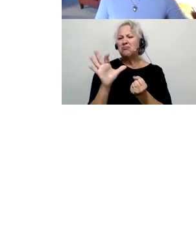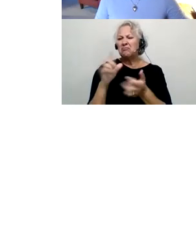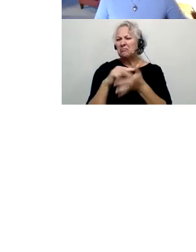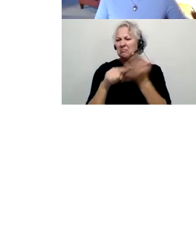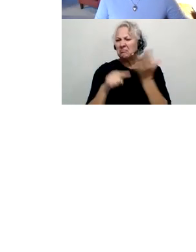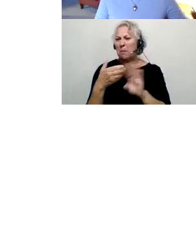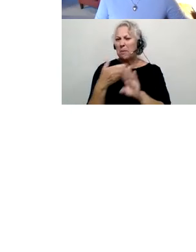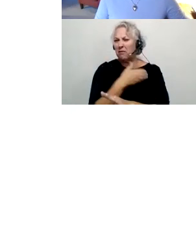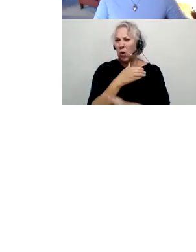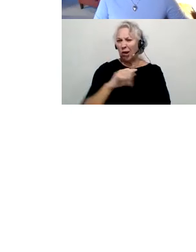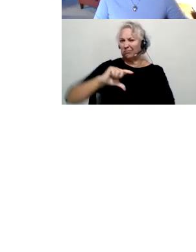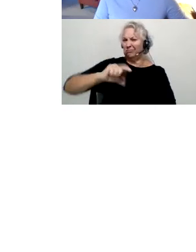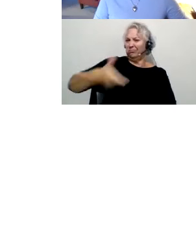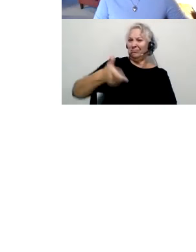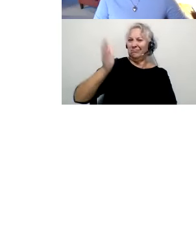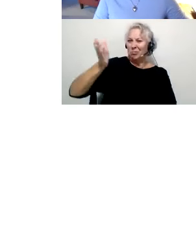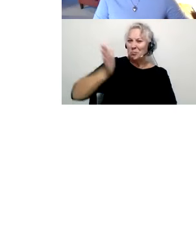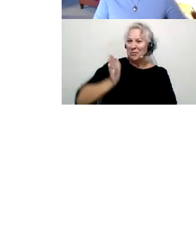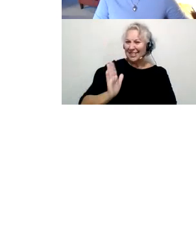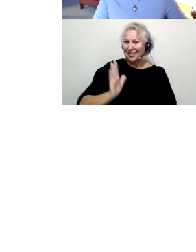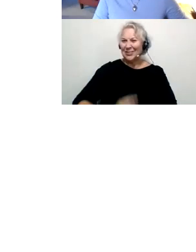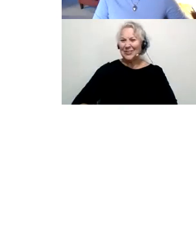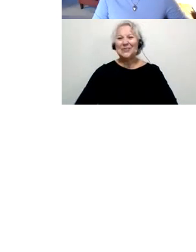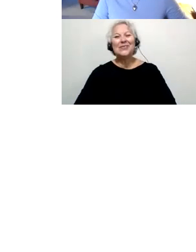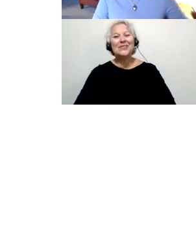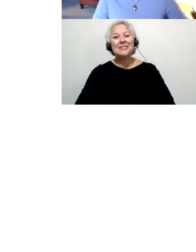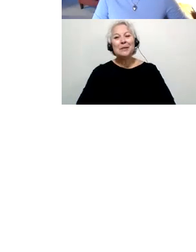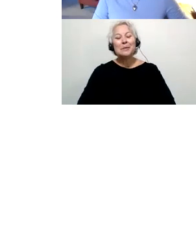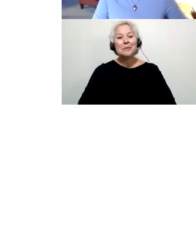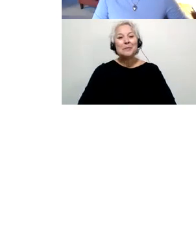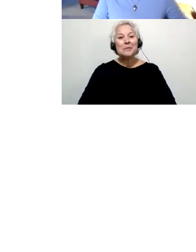before we turn it over to the main presenter.